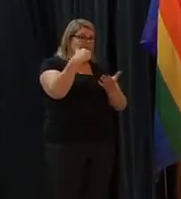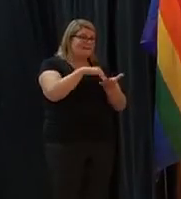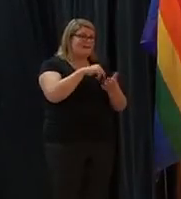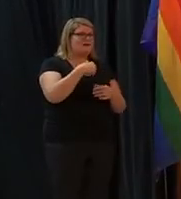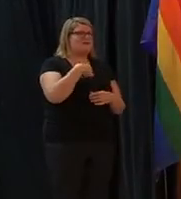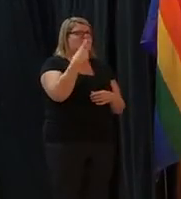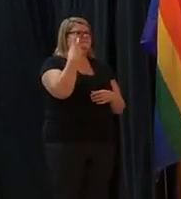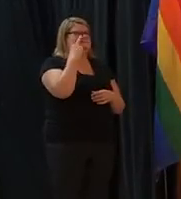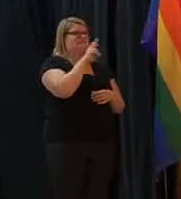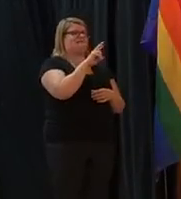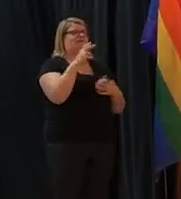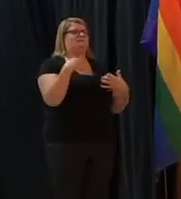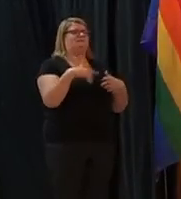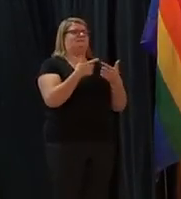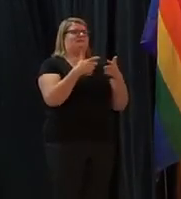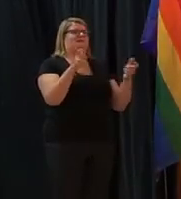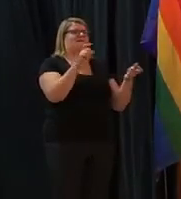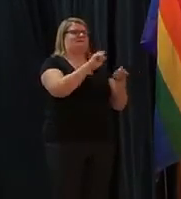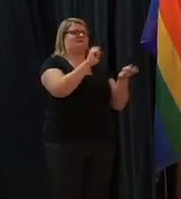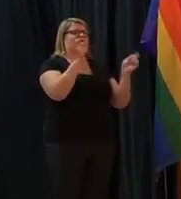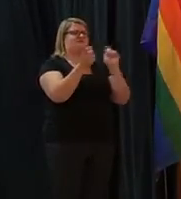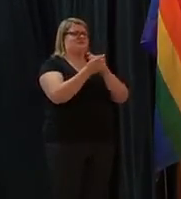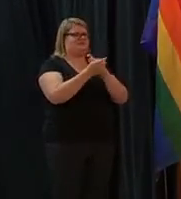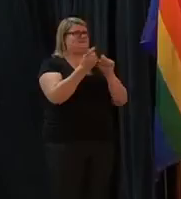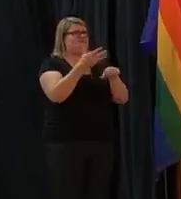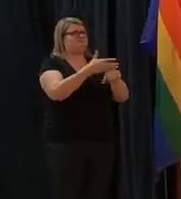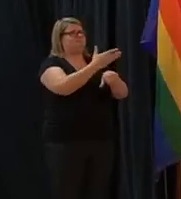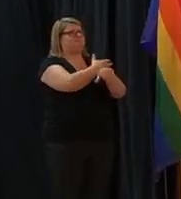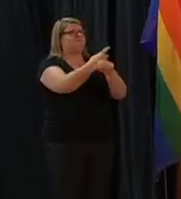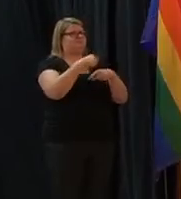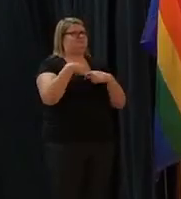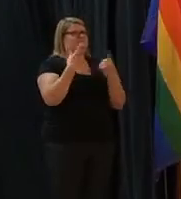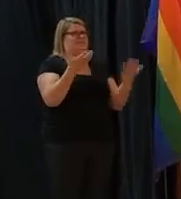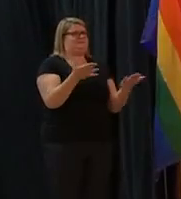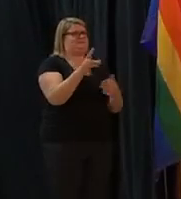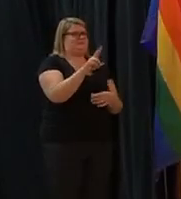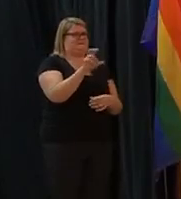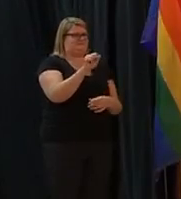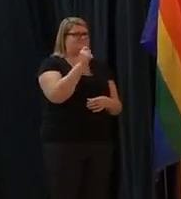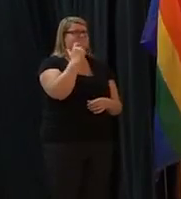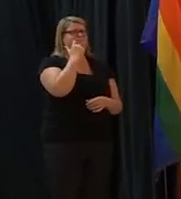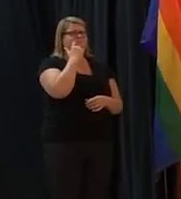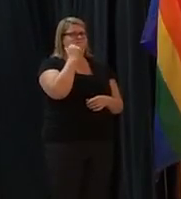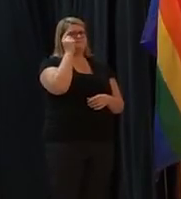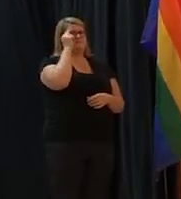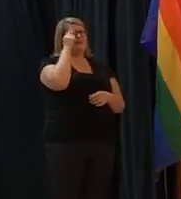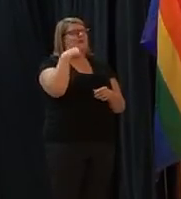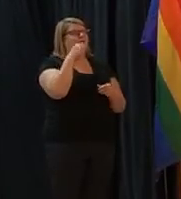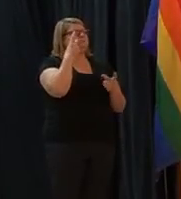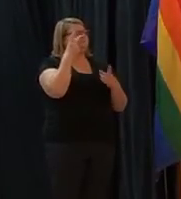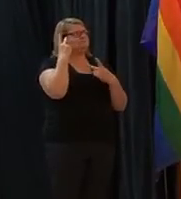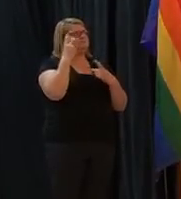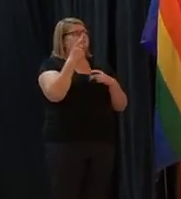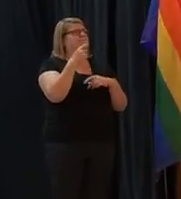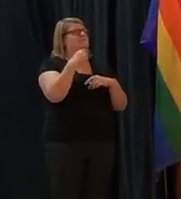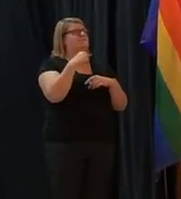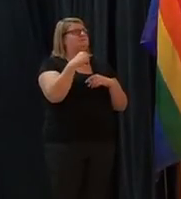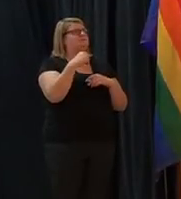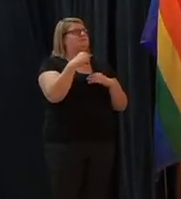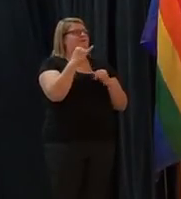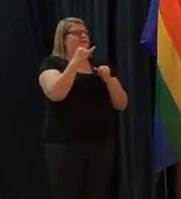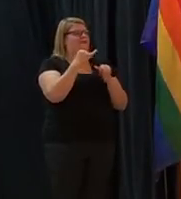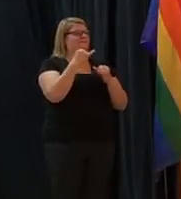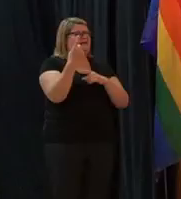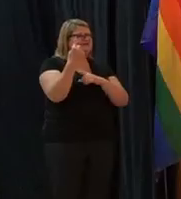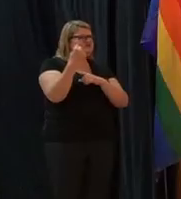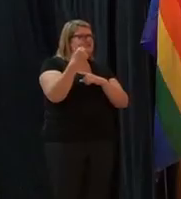see big changes were being done, okay? And I remember when last year your Supreme